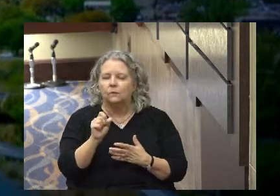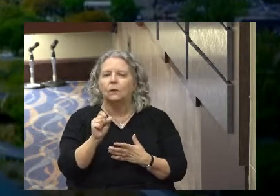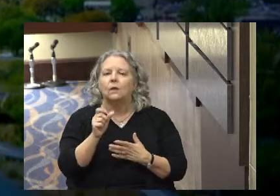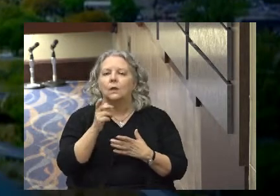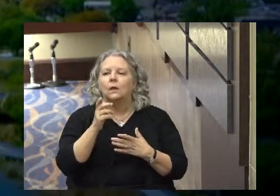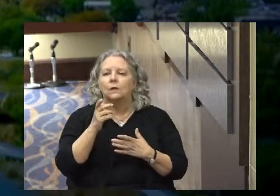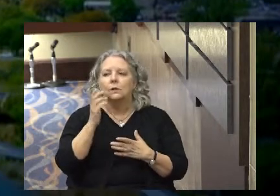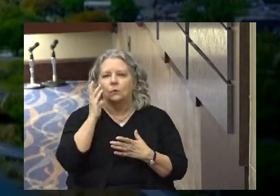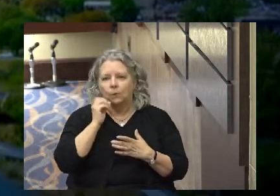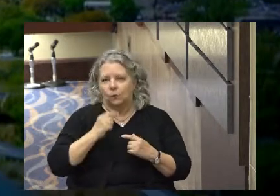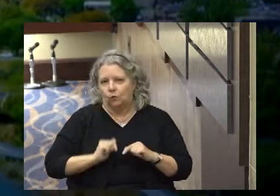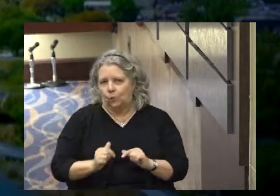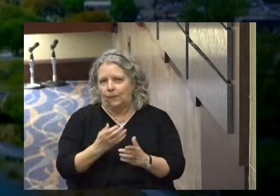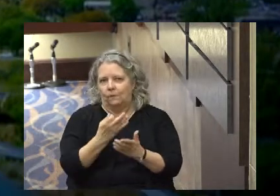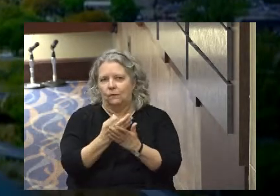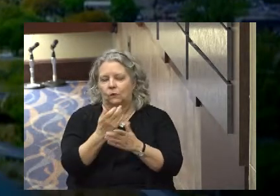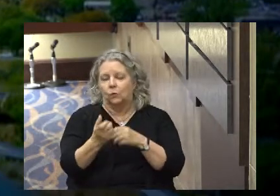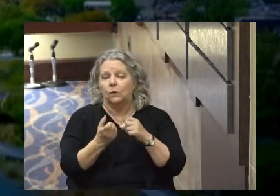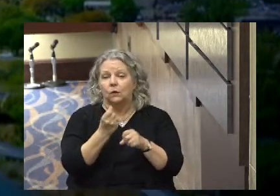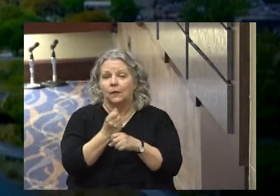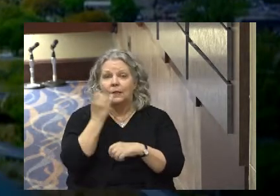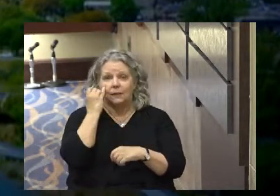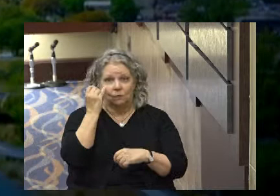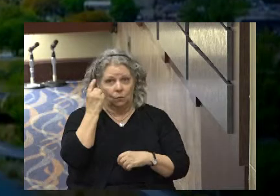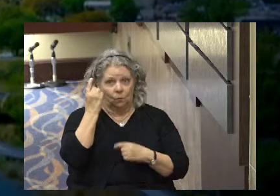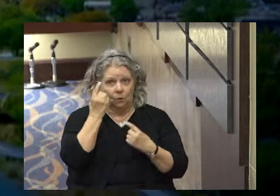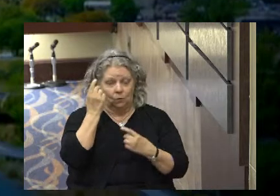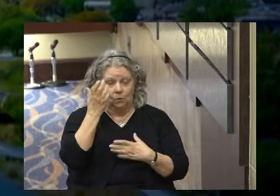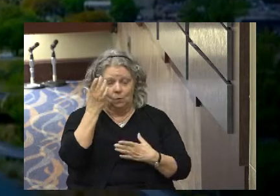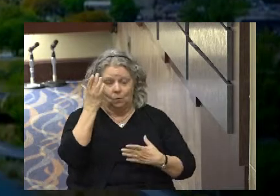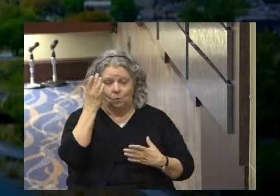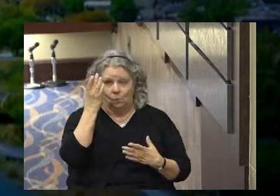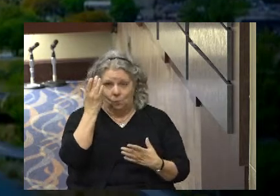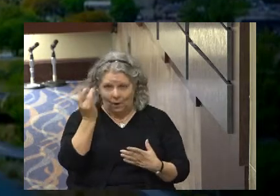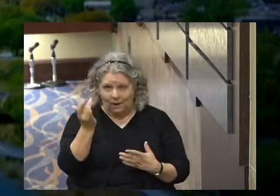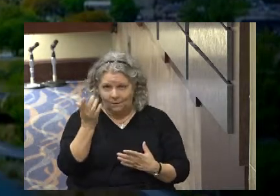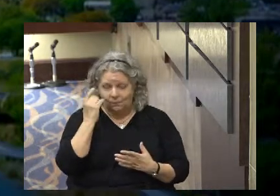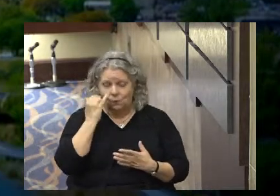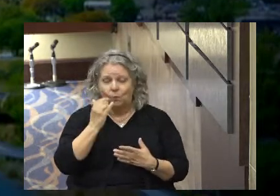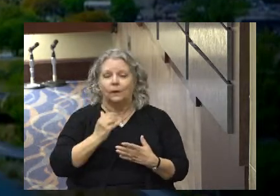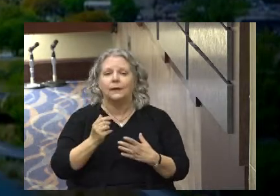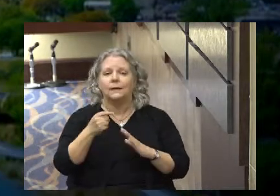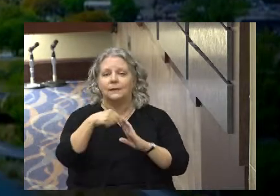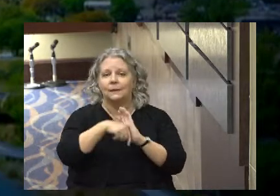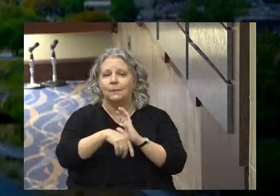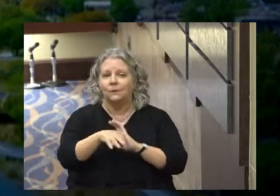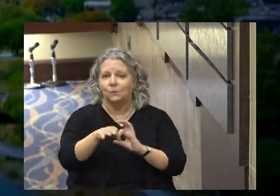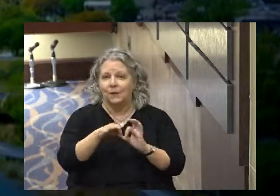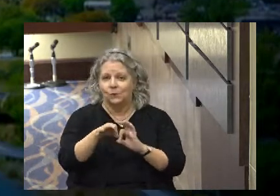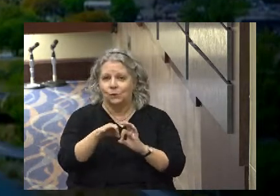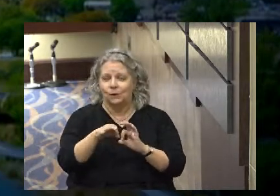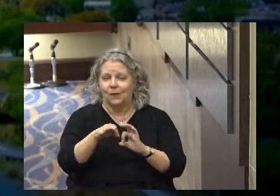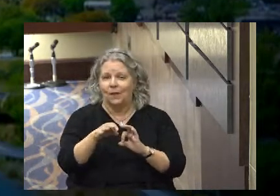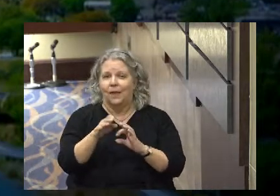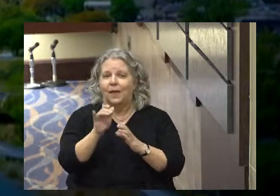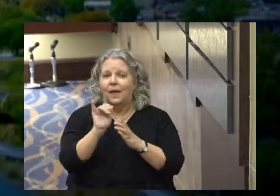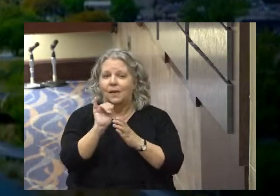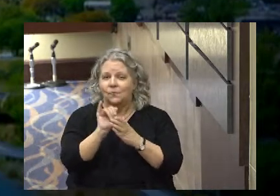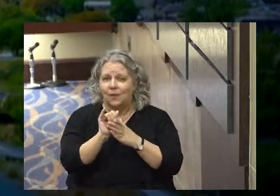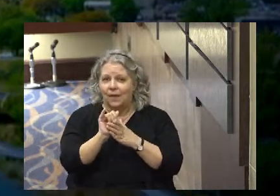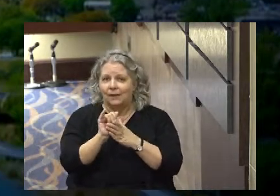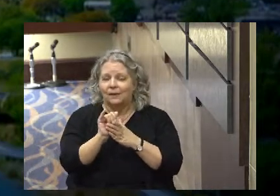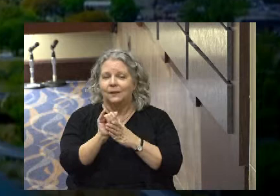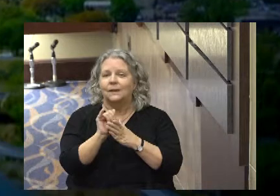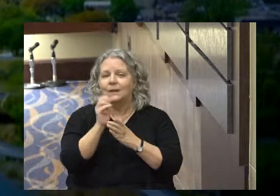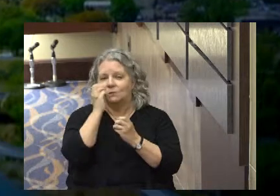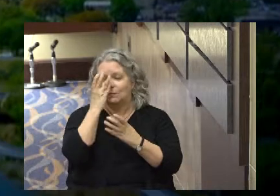year. If you're wondering why I went into a detailed explanation, that verbiage is required to be reported and read into the